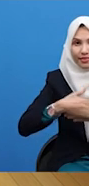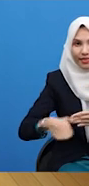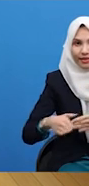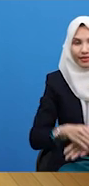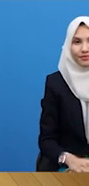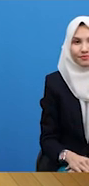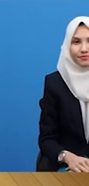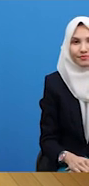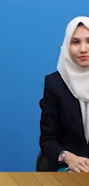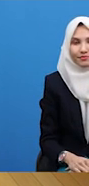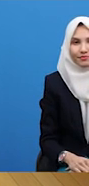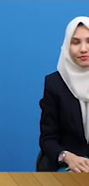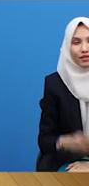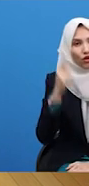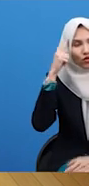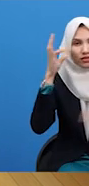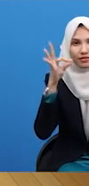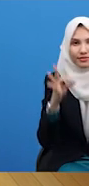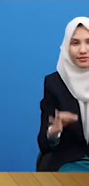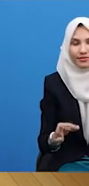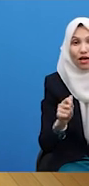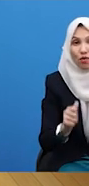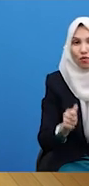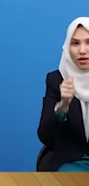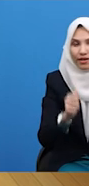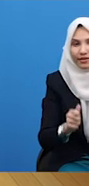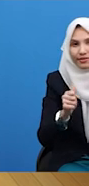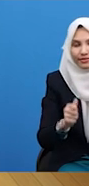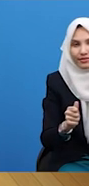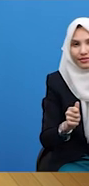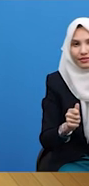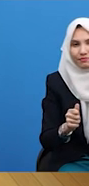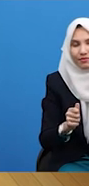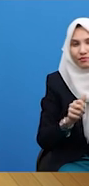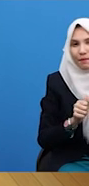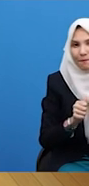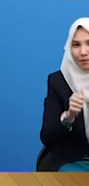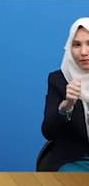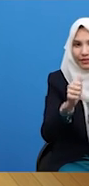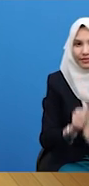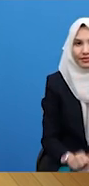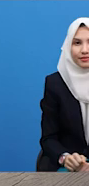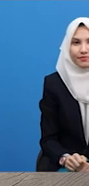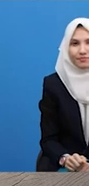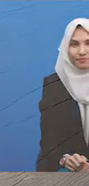Then, you both decide which facility would be best.